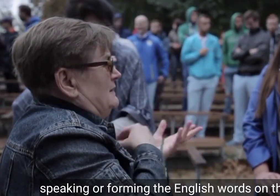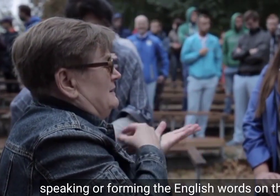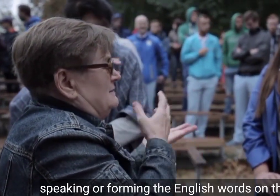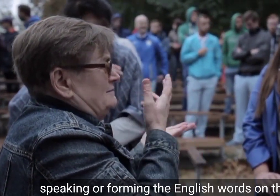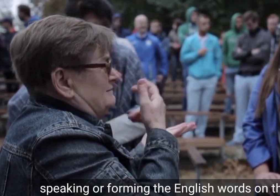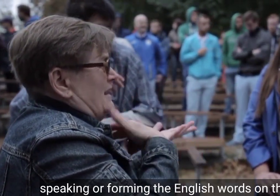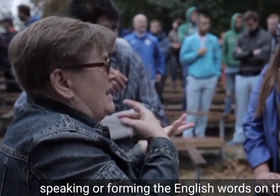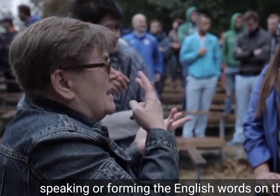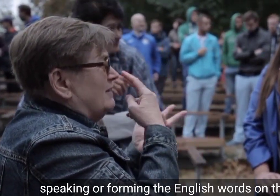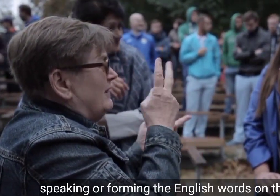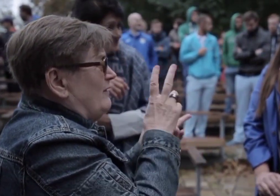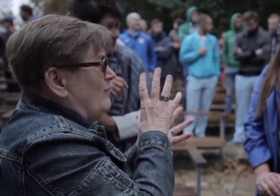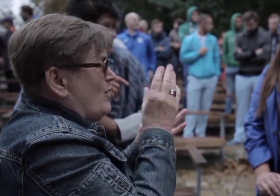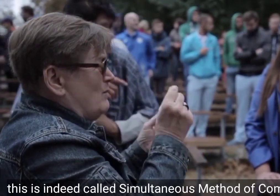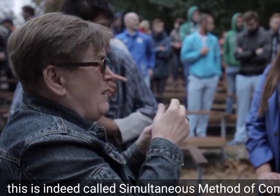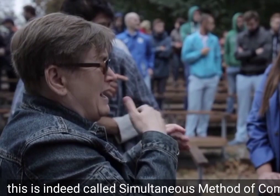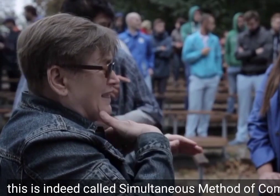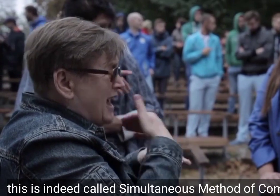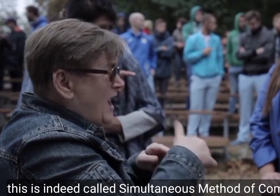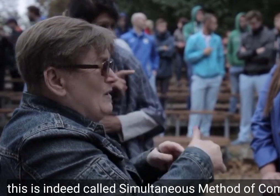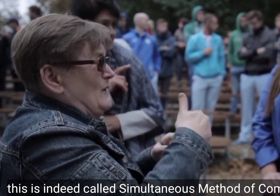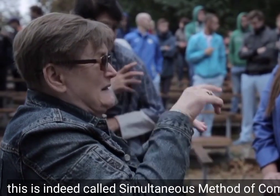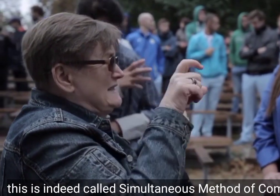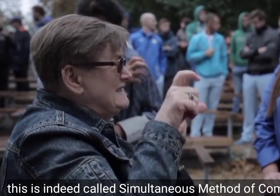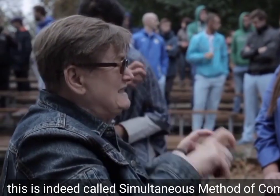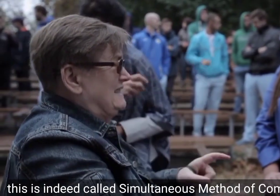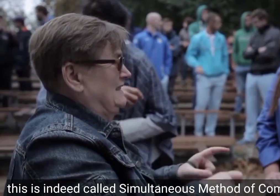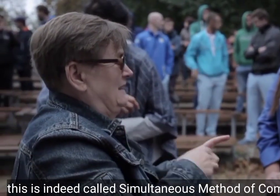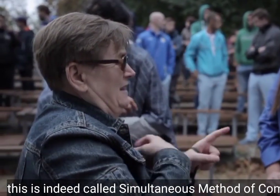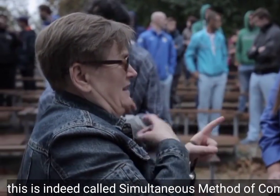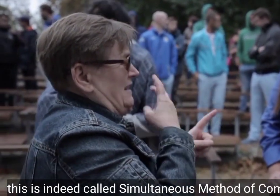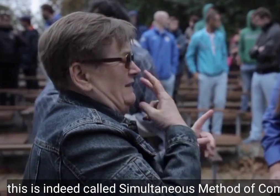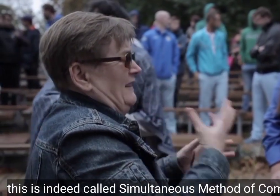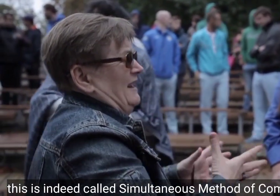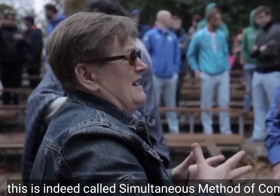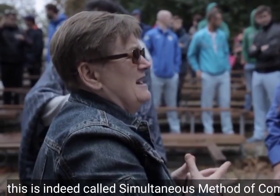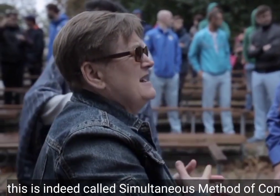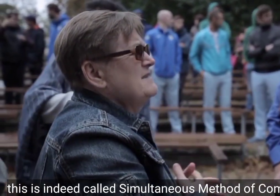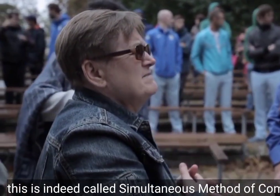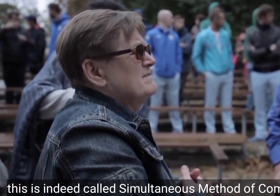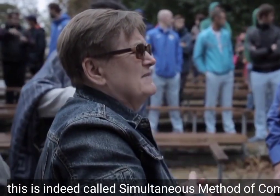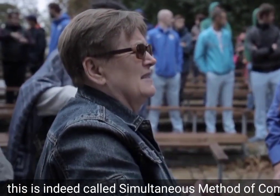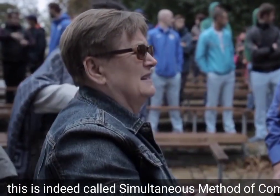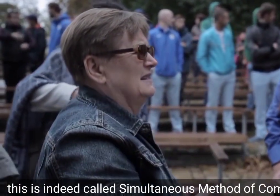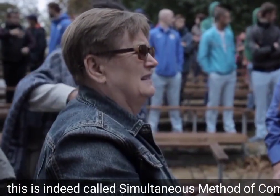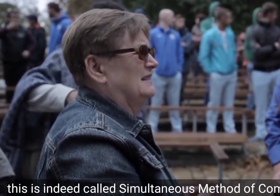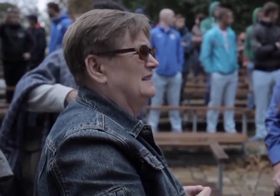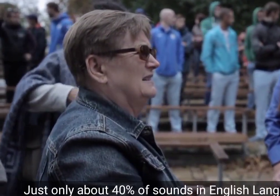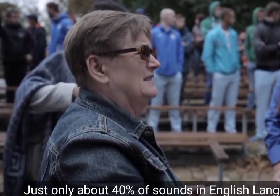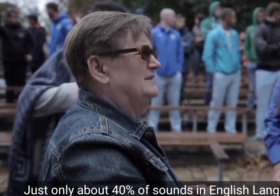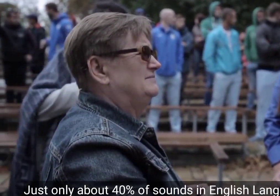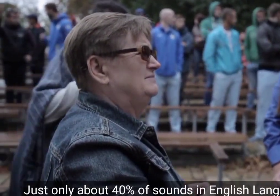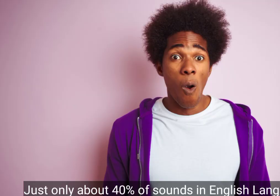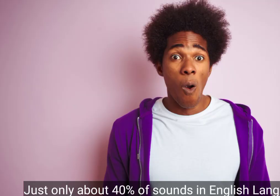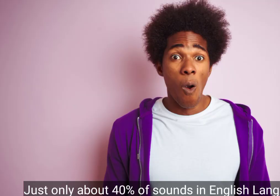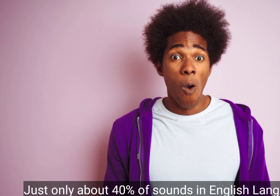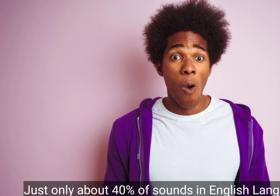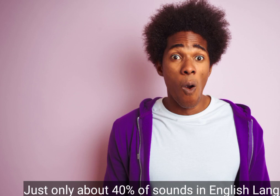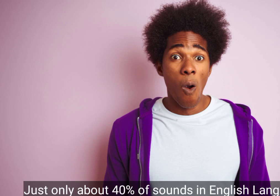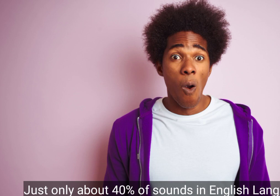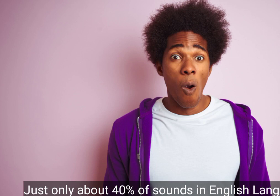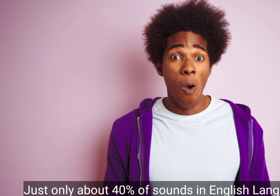the English words on the lip, this is indeed called simultaneous method of communication. Just only